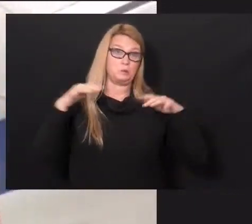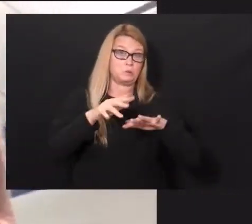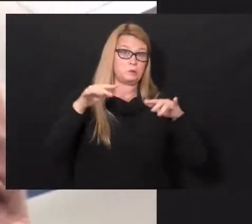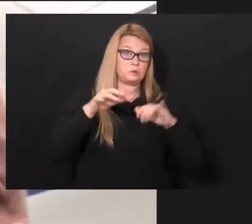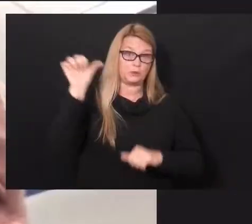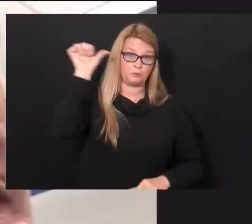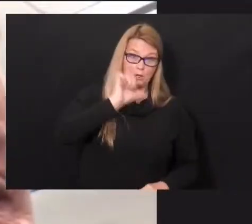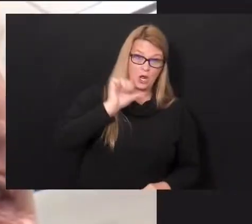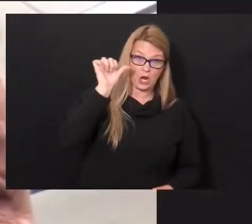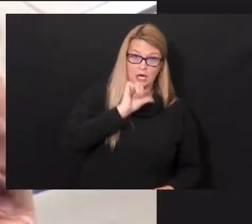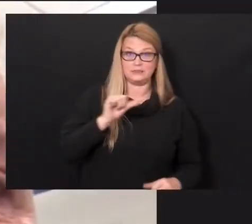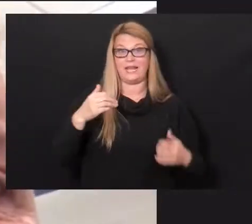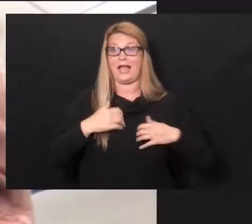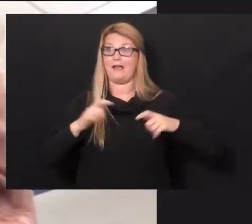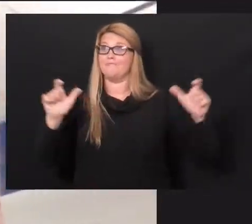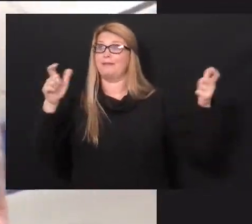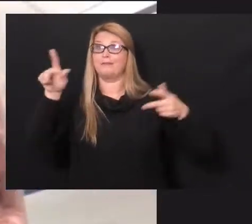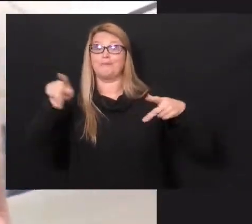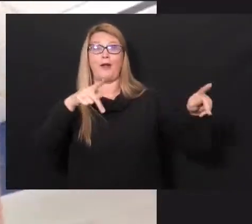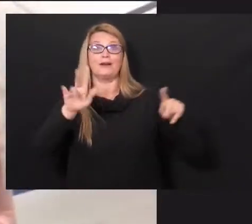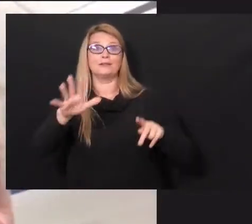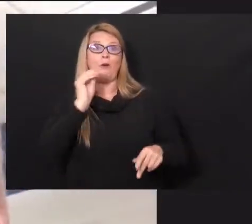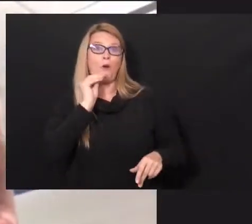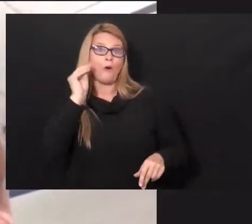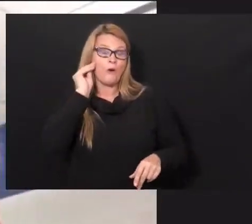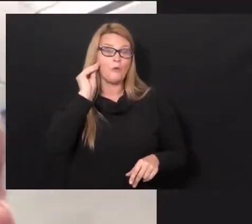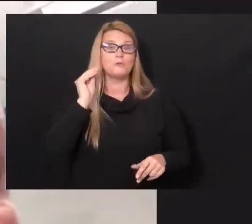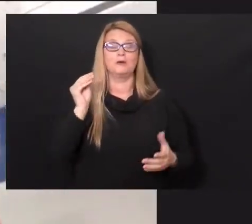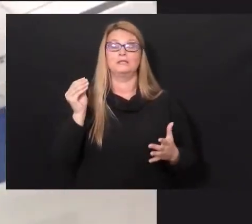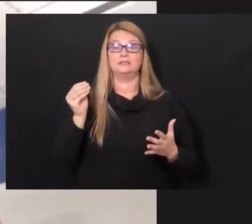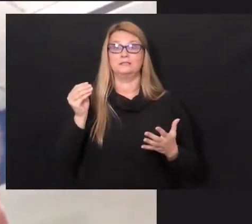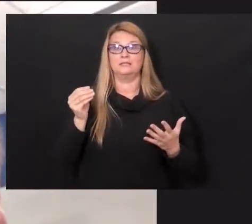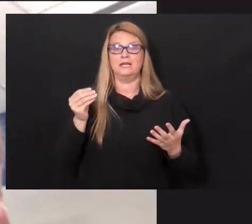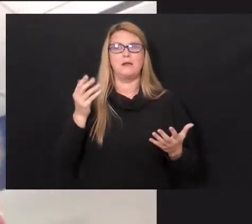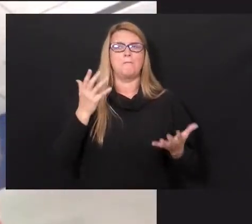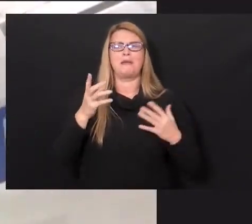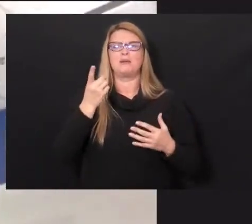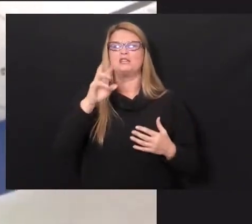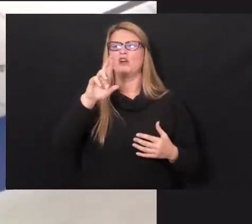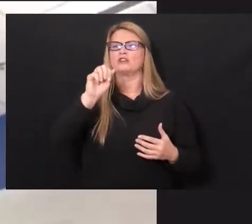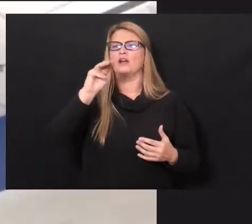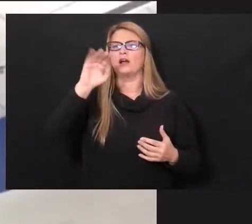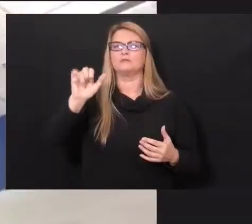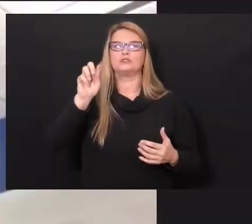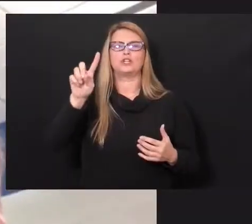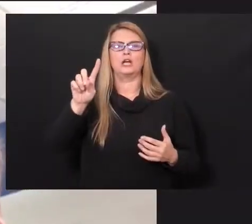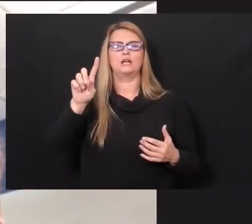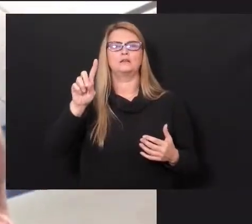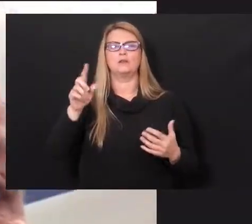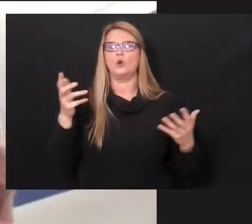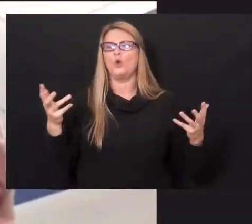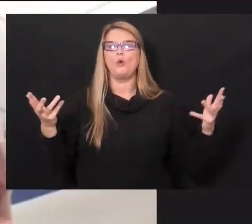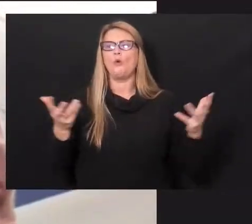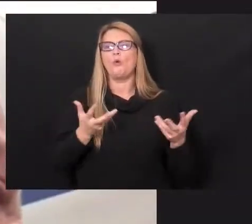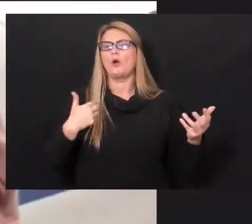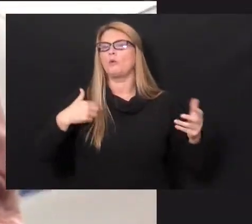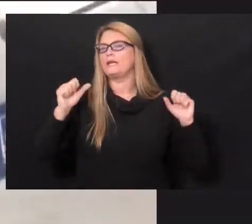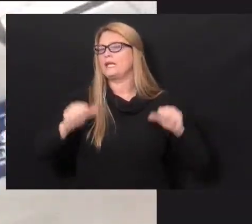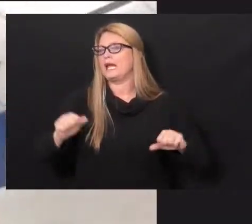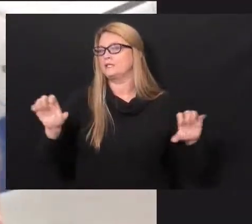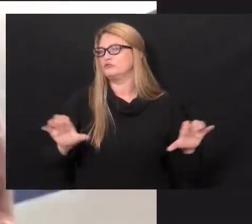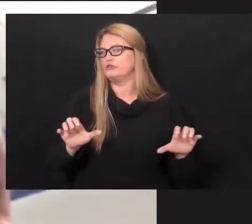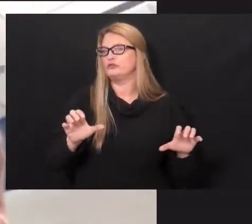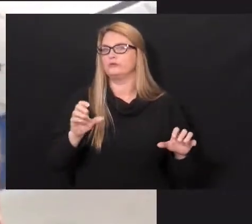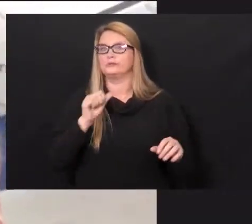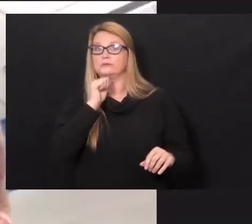places. So I'd like to hear from the doctors, especially if Dr. Amjad is there, to weigh in on what precautions, the do's and don'ts, once again,